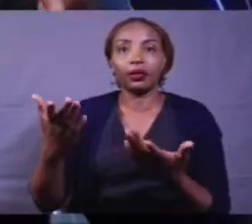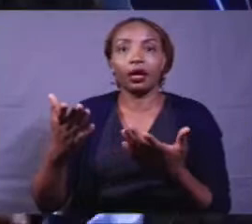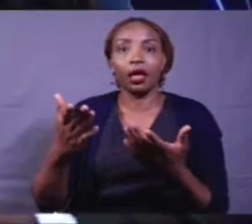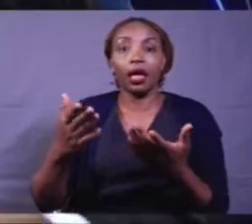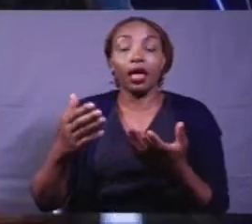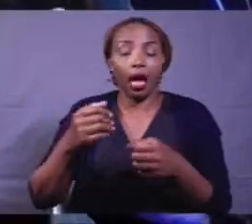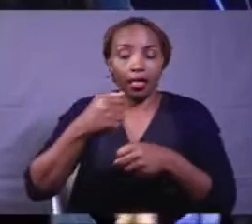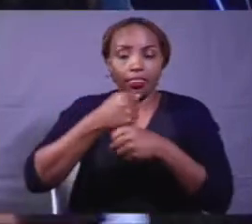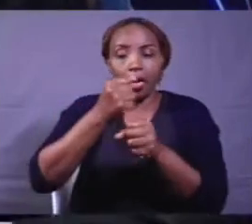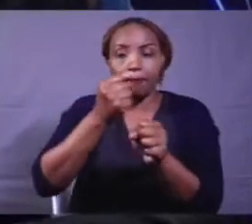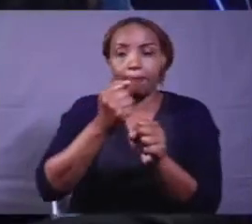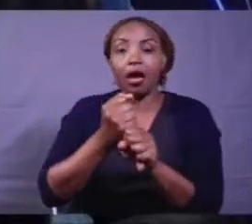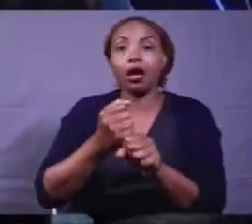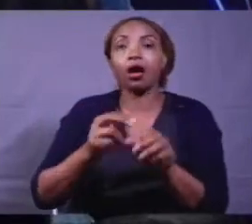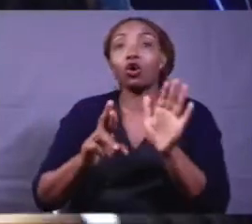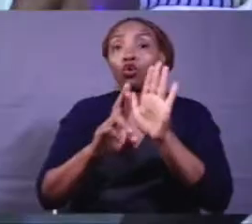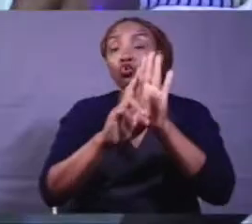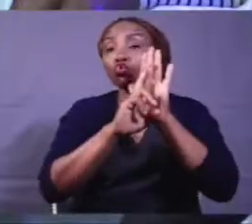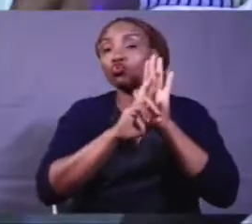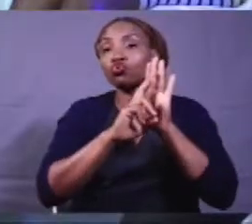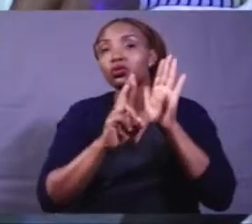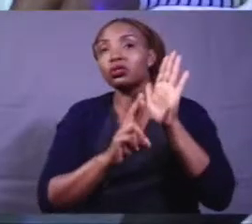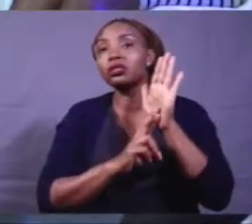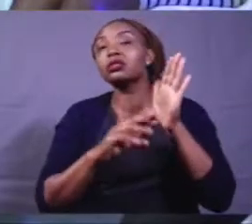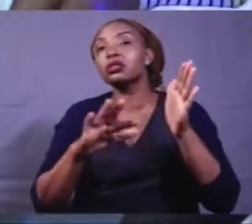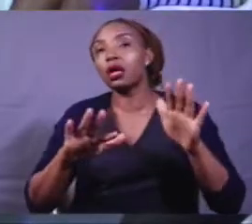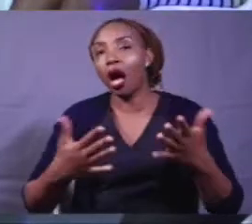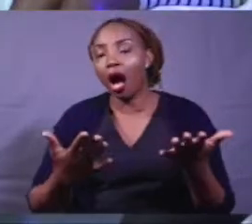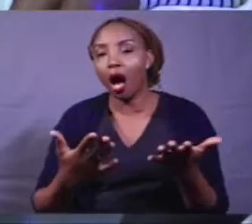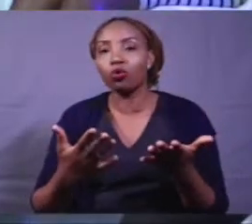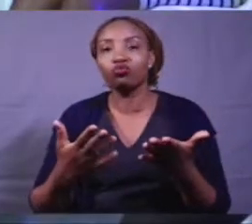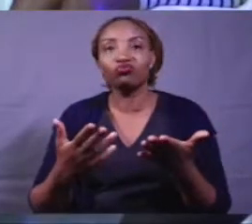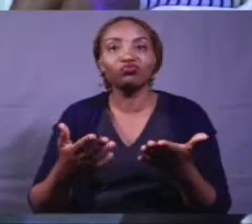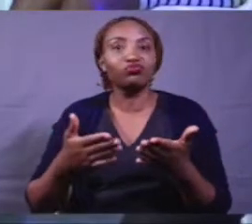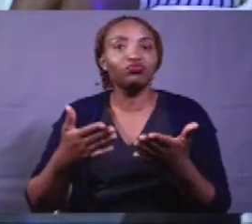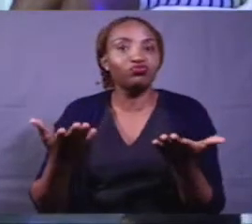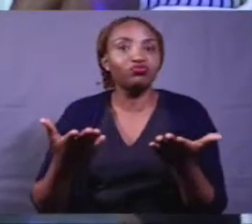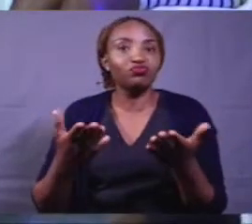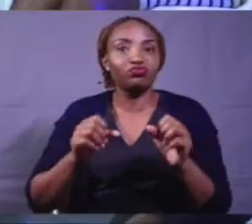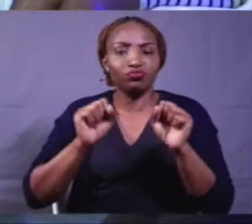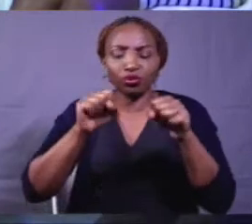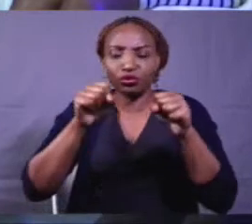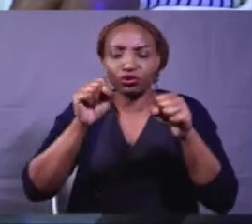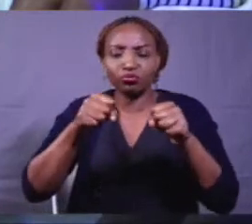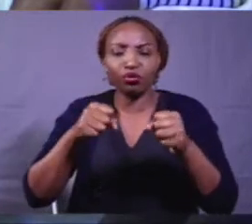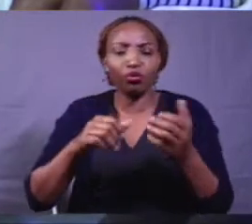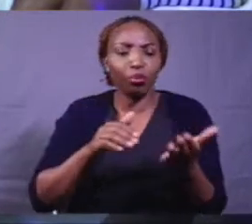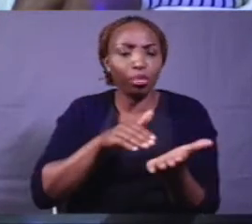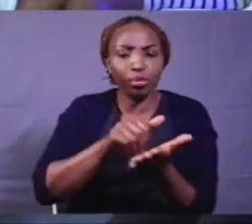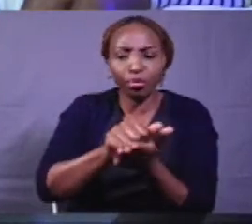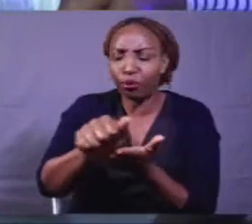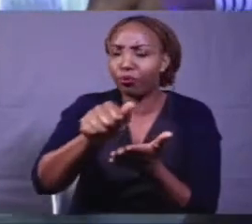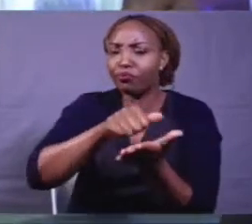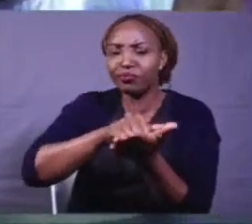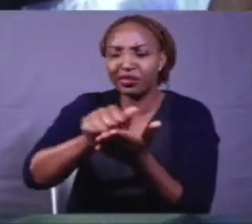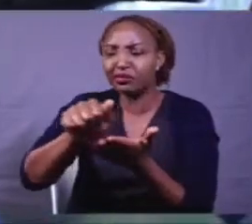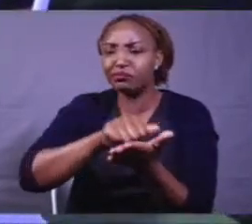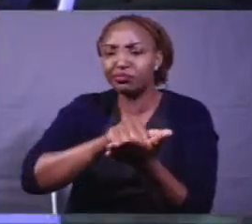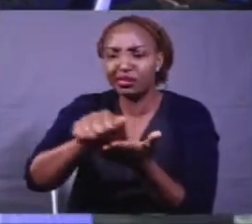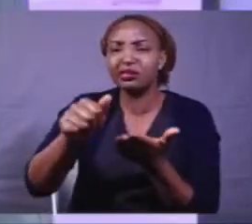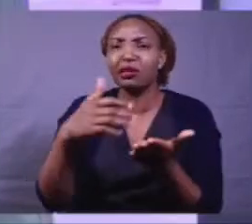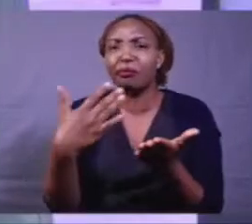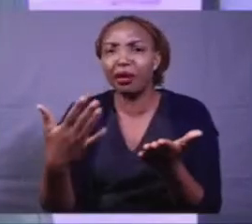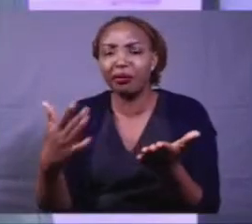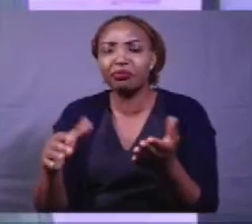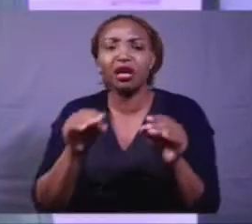electronically on email, on WhatsApp. Instead of the previous, you have to print out many copies of documents and move around office to office,